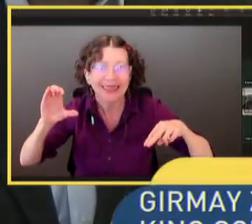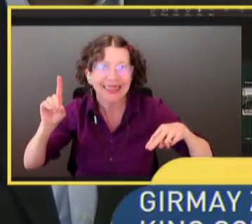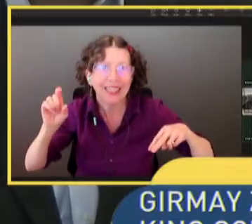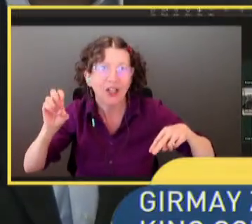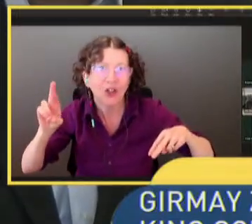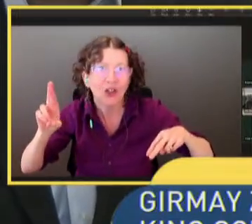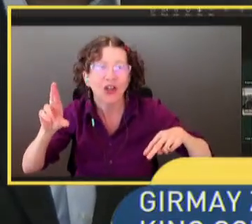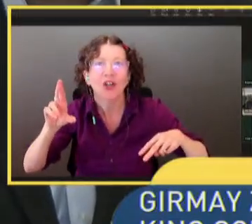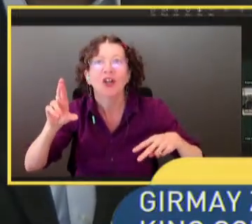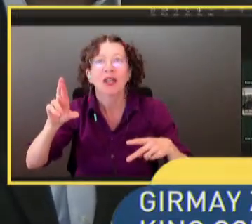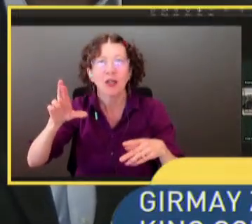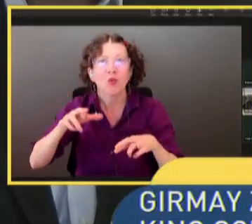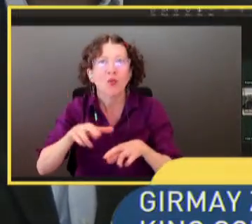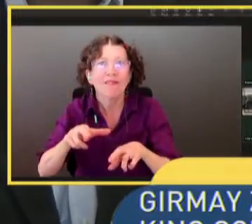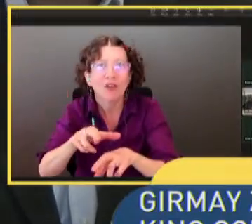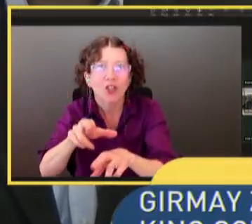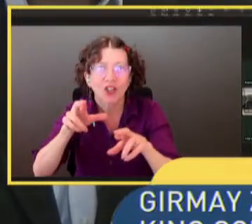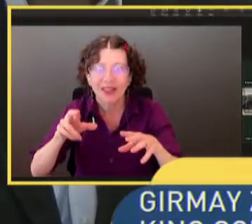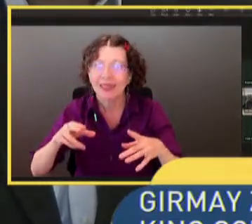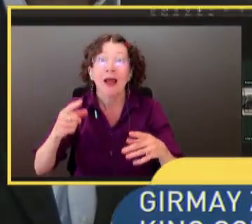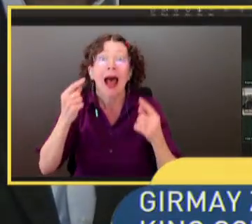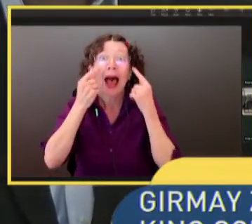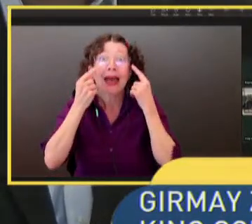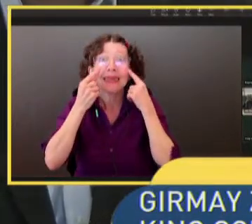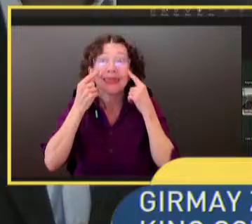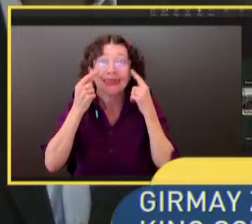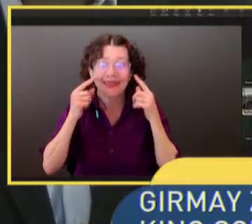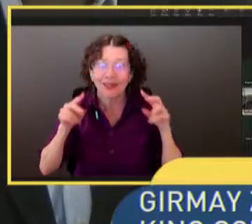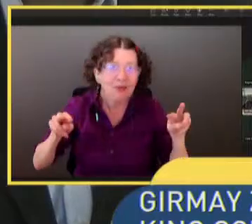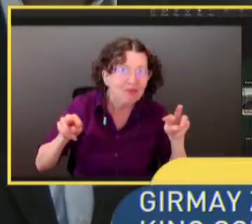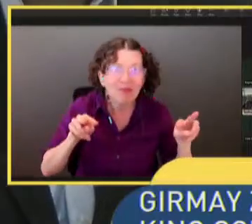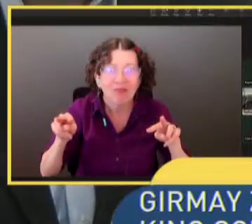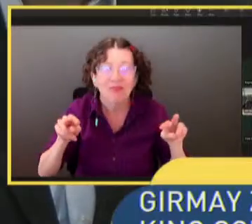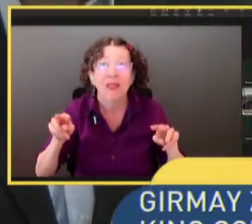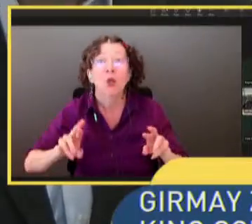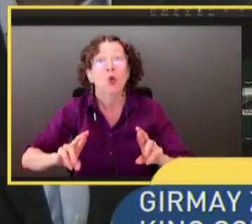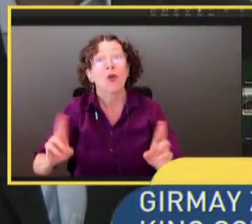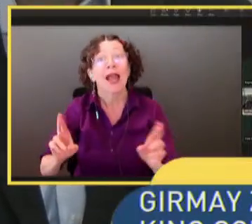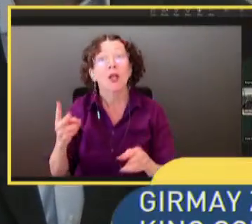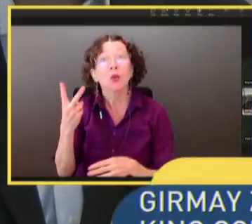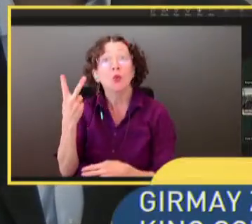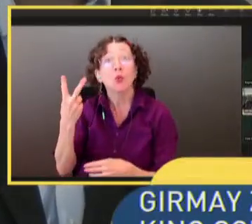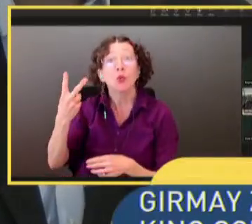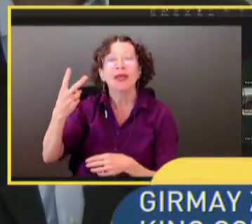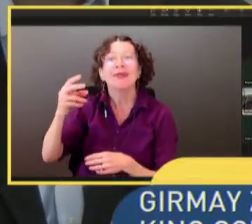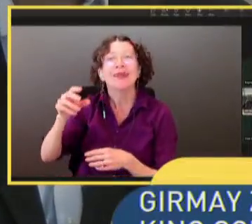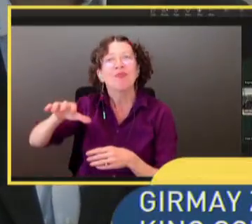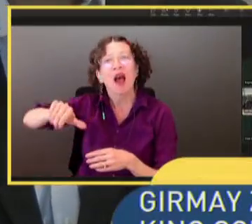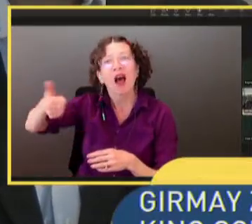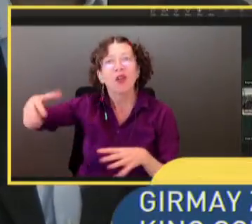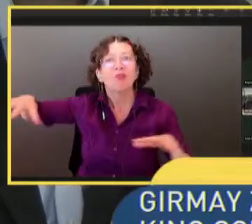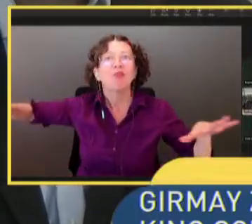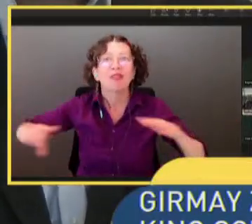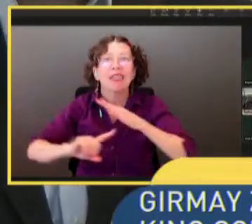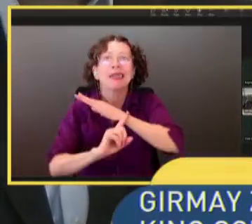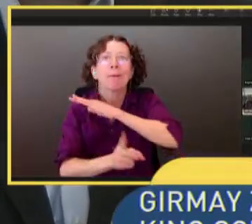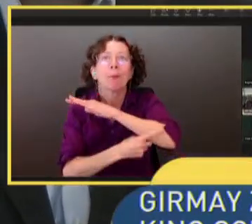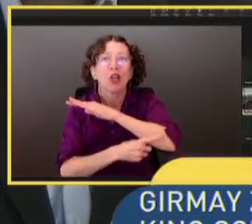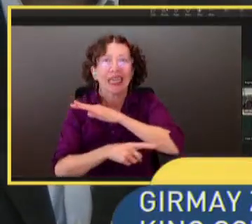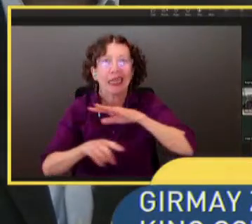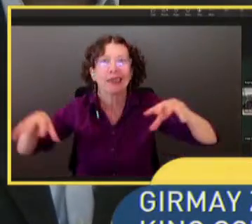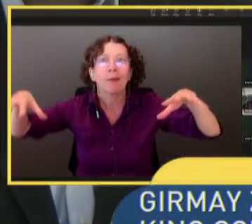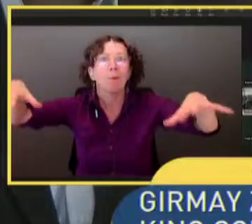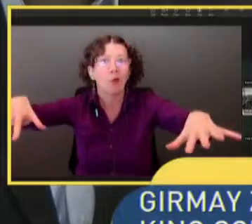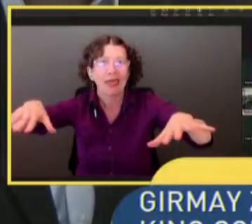The King County Sheriff's Office is assisting DNRP's Water and Land Resources Division with drone flights today on the Cedar and Snoqualmie